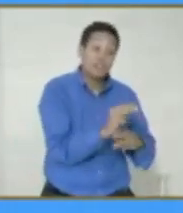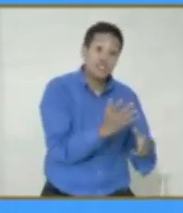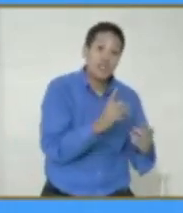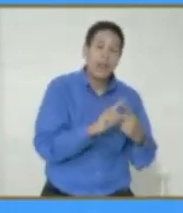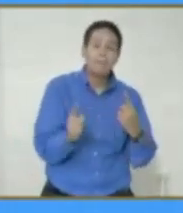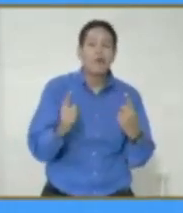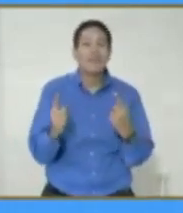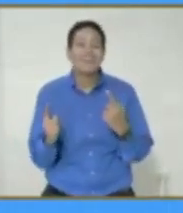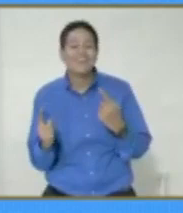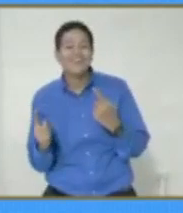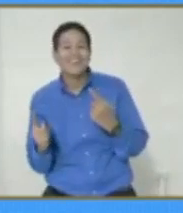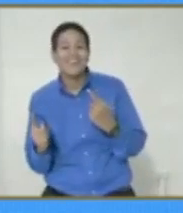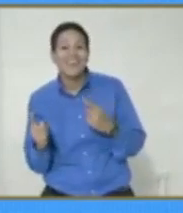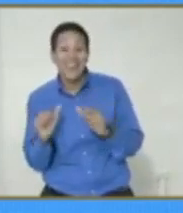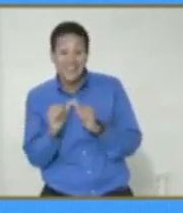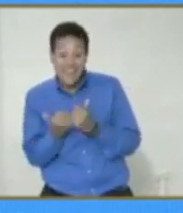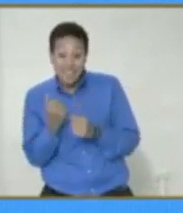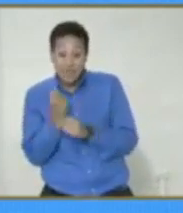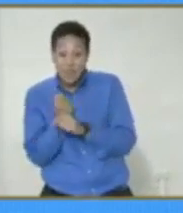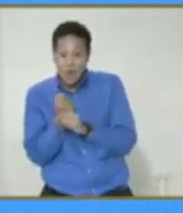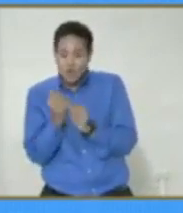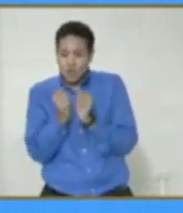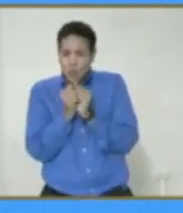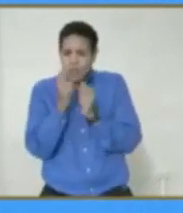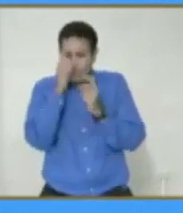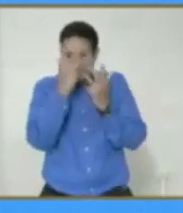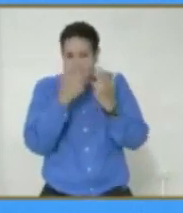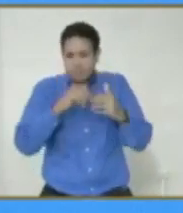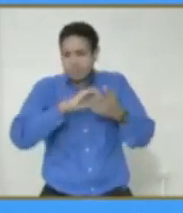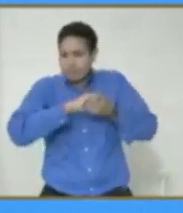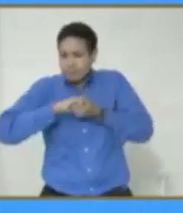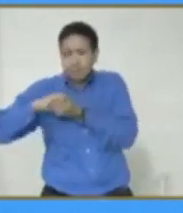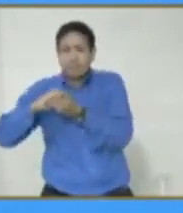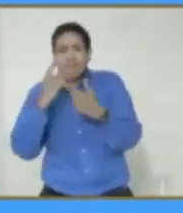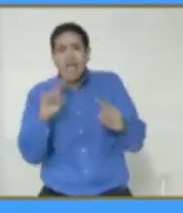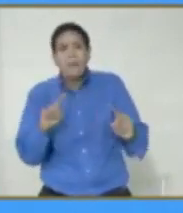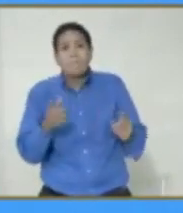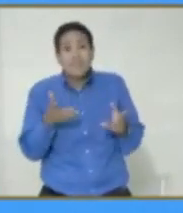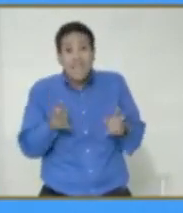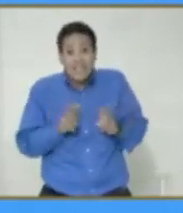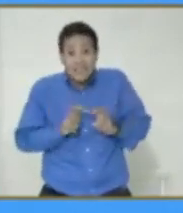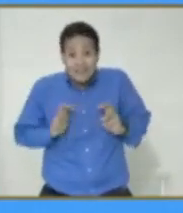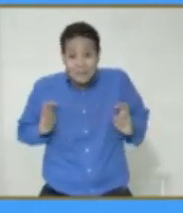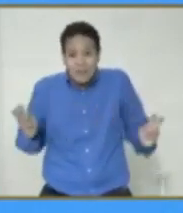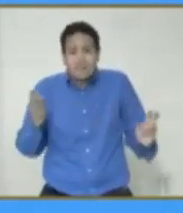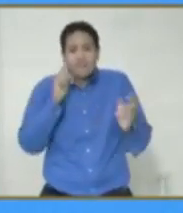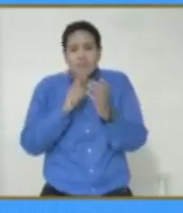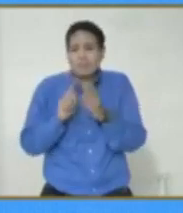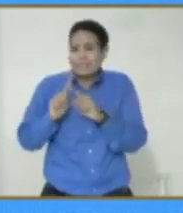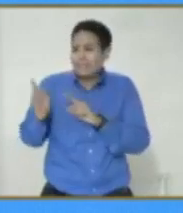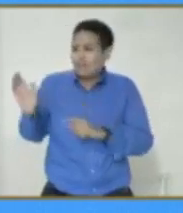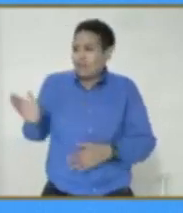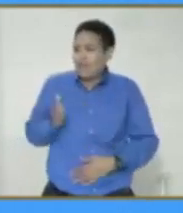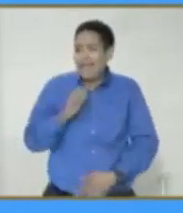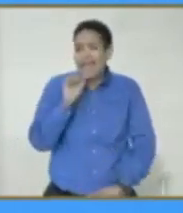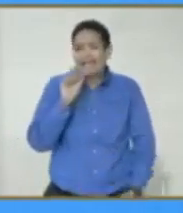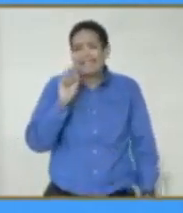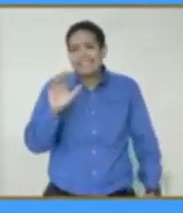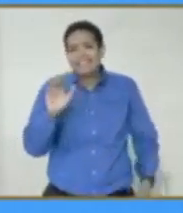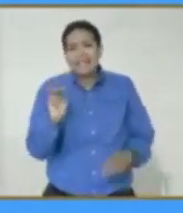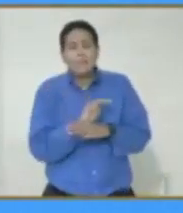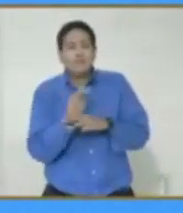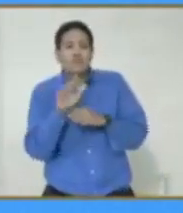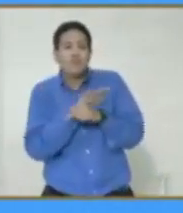but as the agencies work together. I mean, just on this very platform, we recognize the work of the SDC, the Ministry of